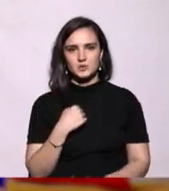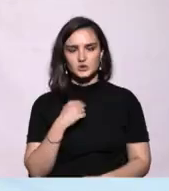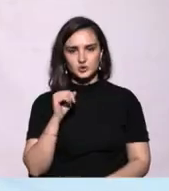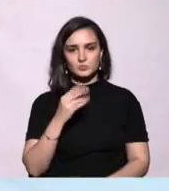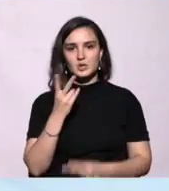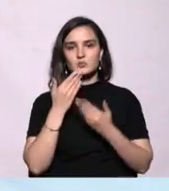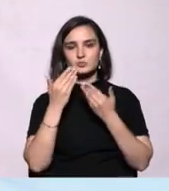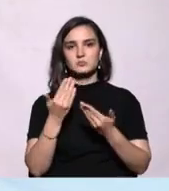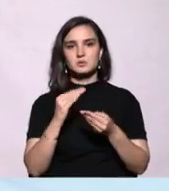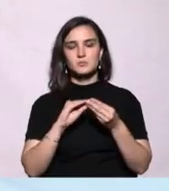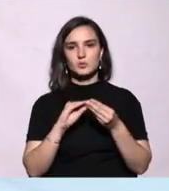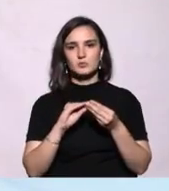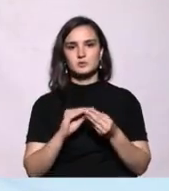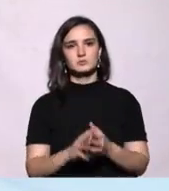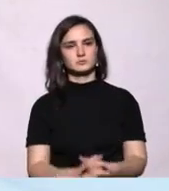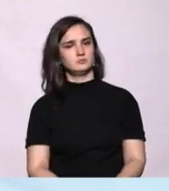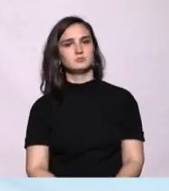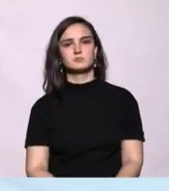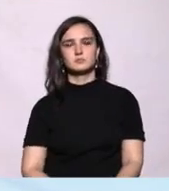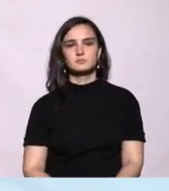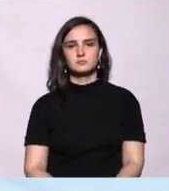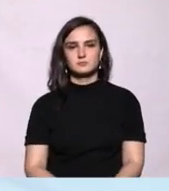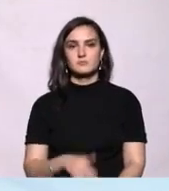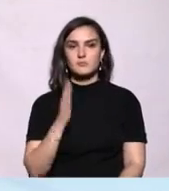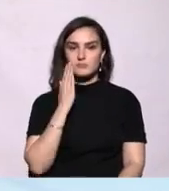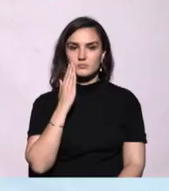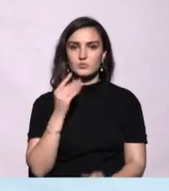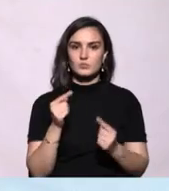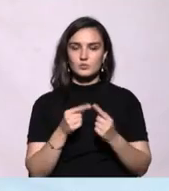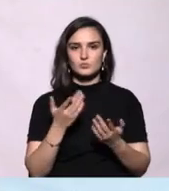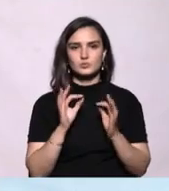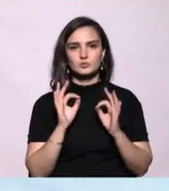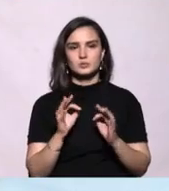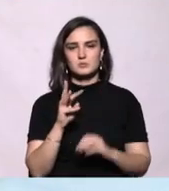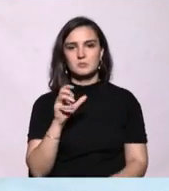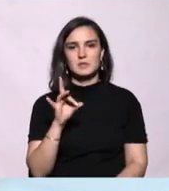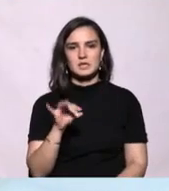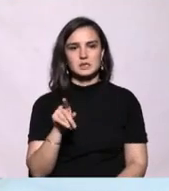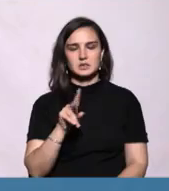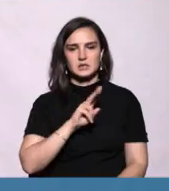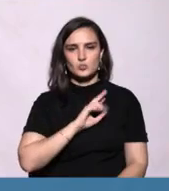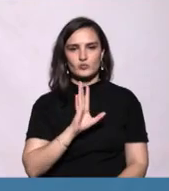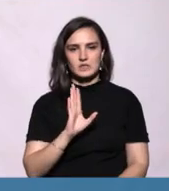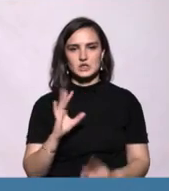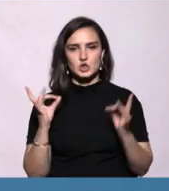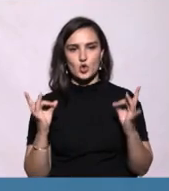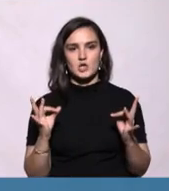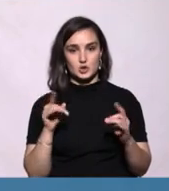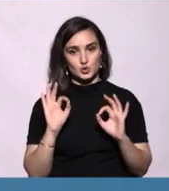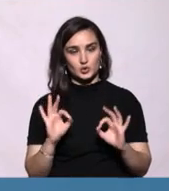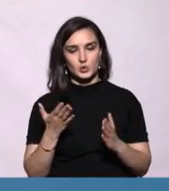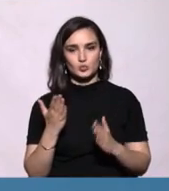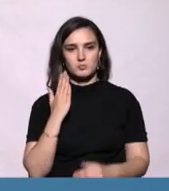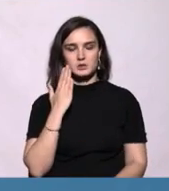Maybe we should ask our friends. For sure. is it true or false that Mary is not interested in yoga?